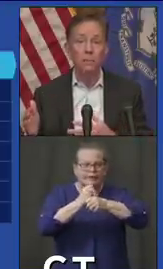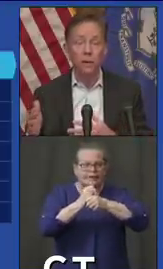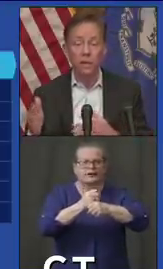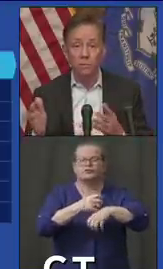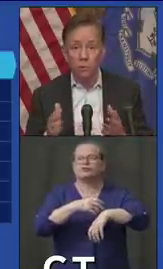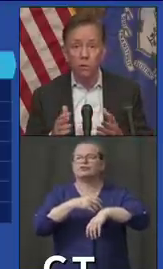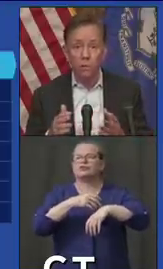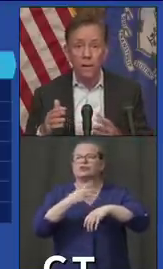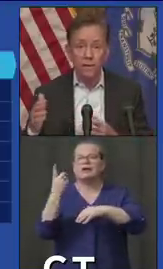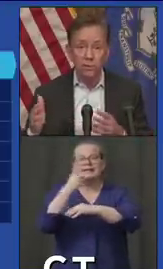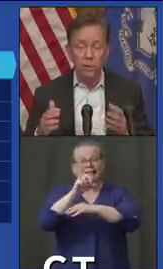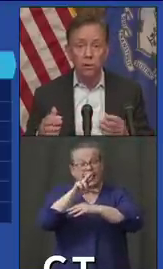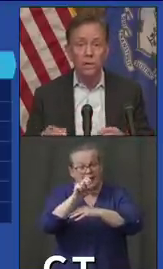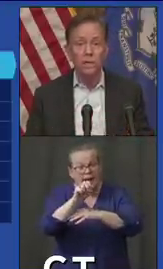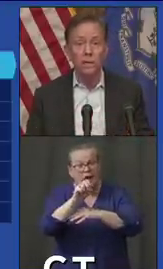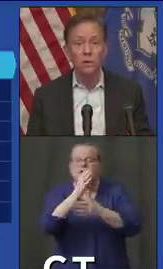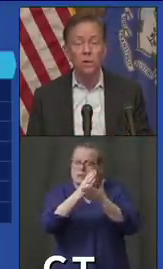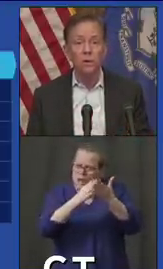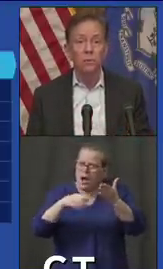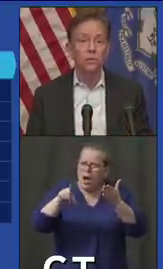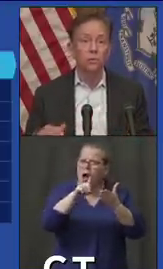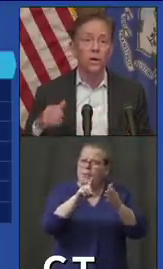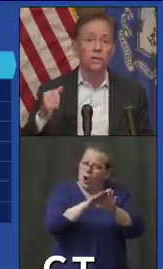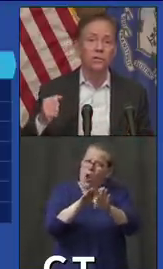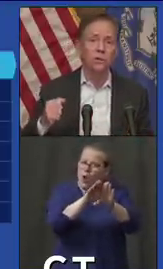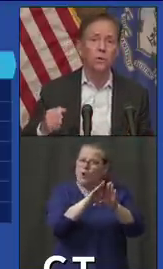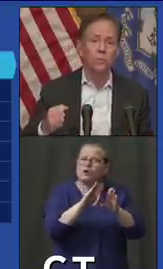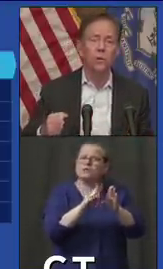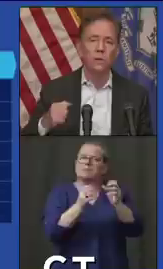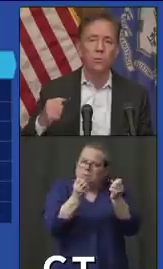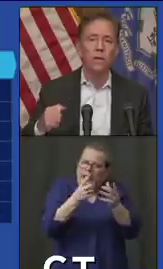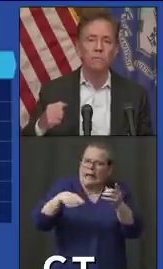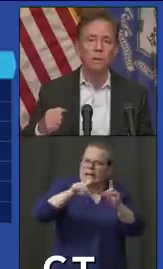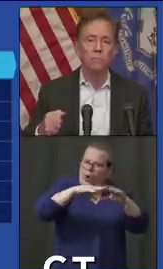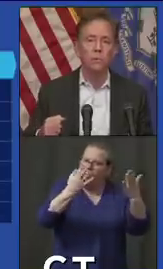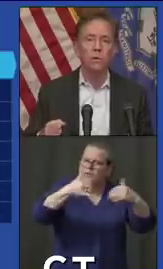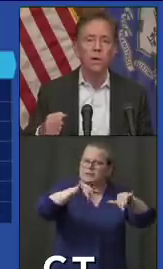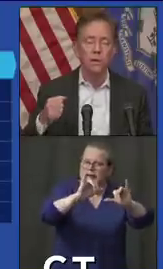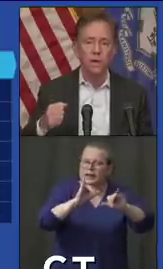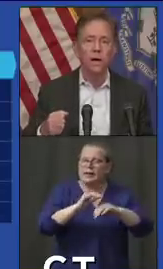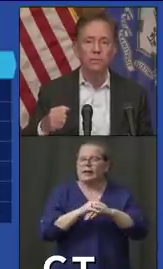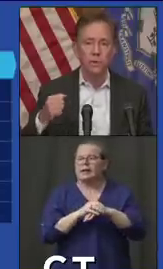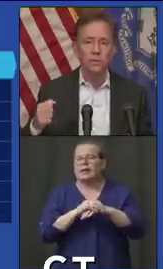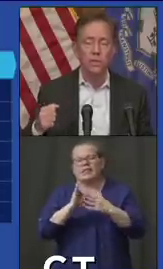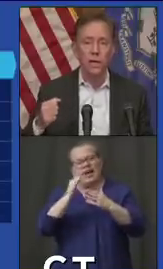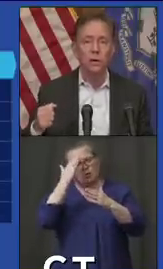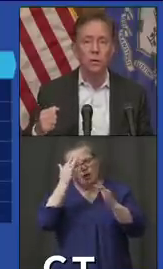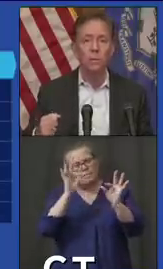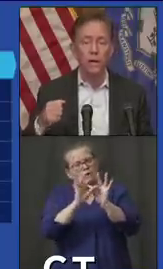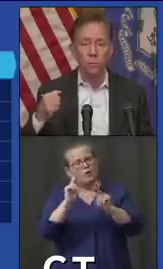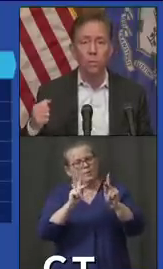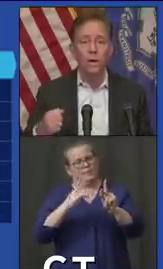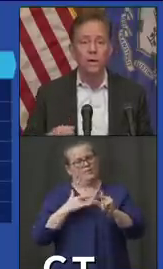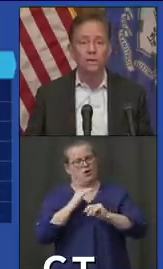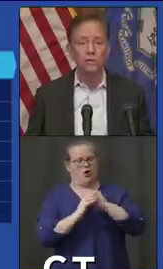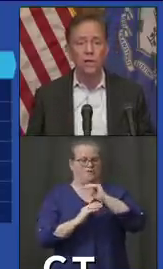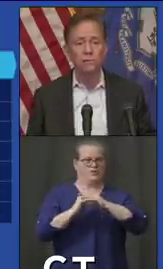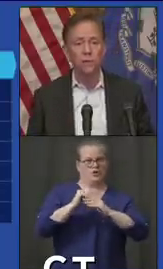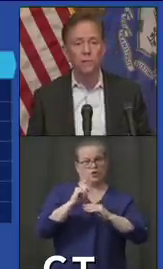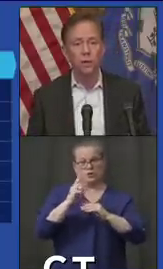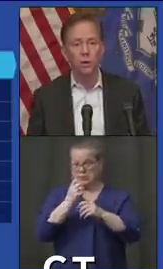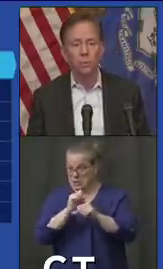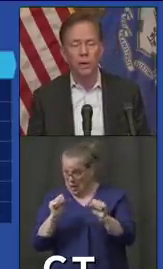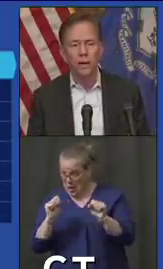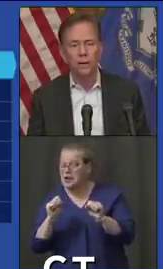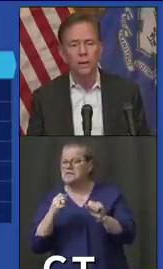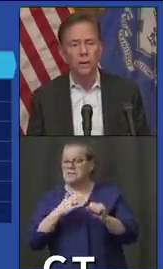not operating at full capacity right now, which is why it's so important that we give people the confidence that they can go back when it is safe for